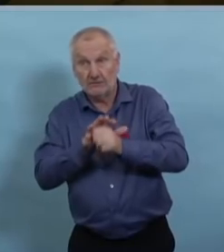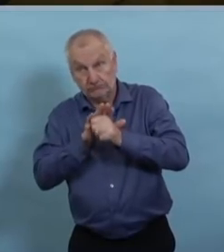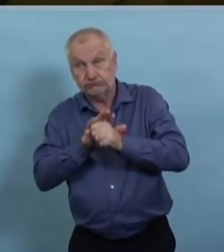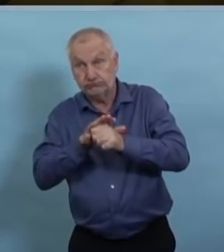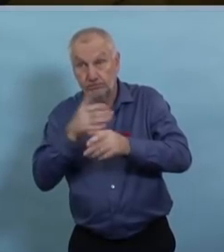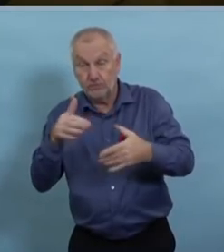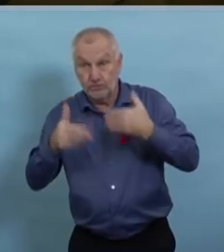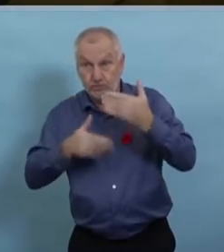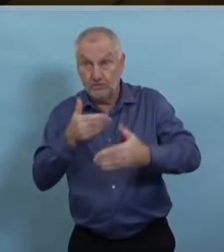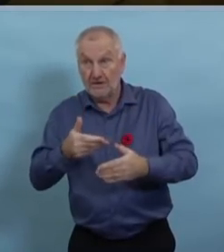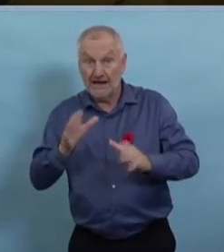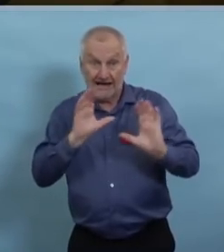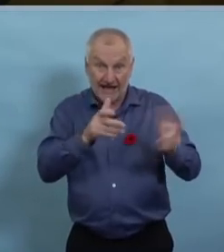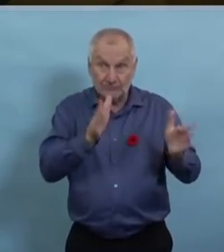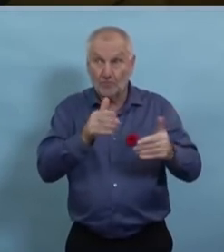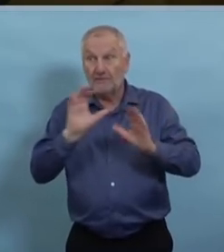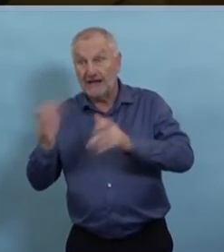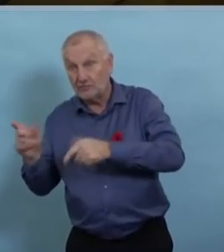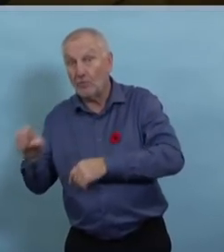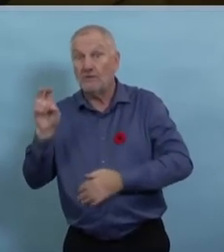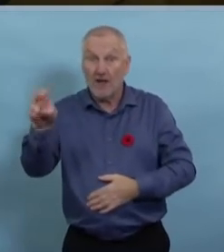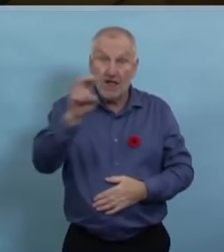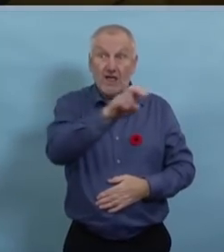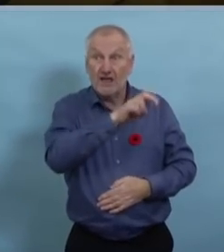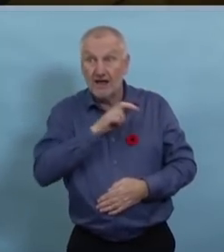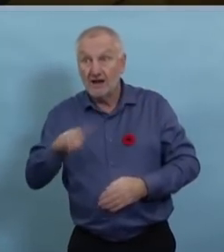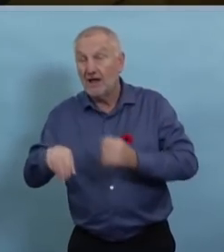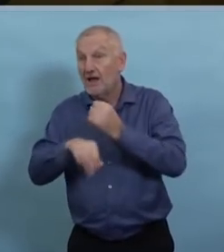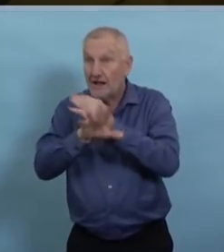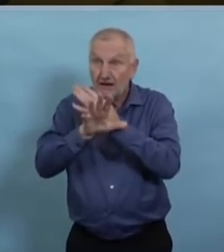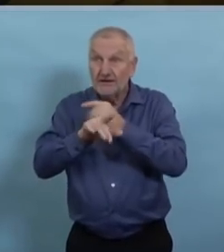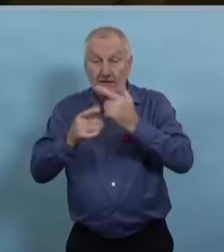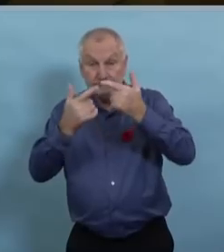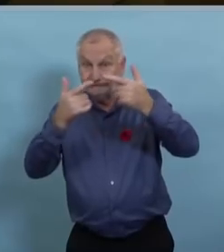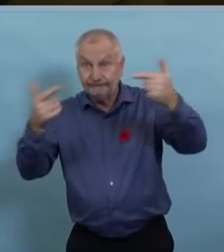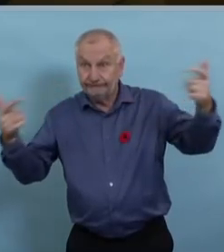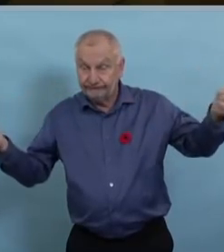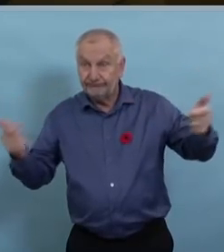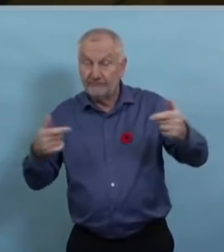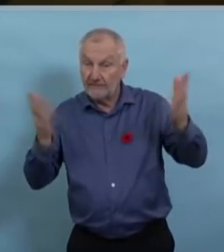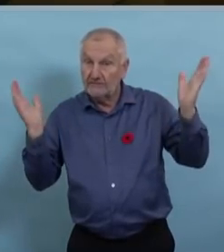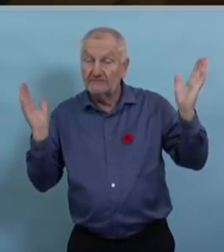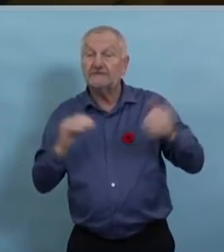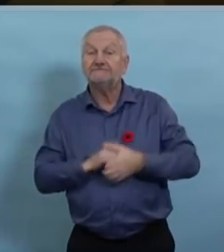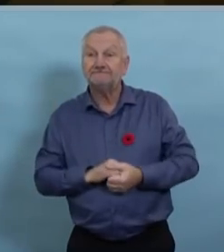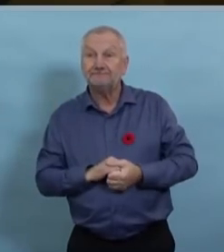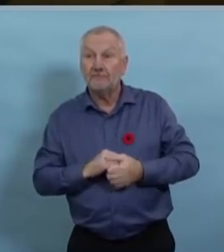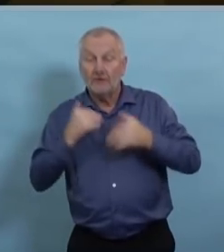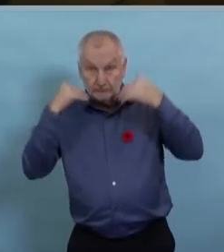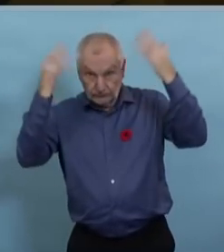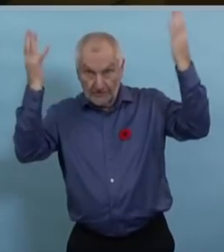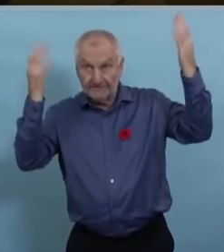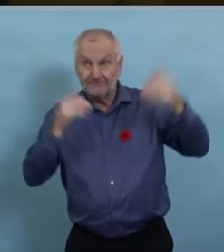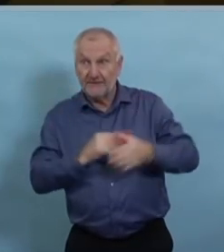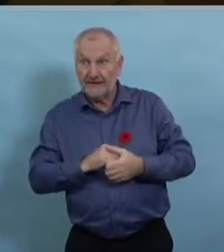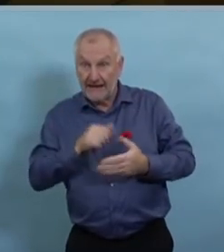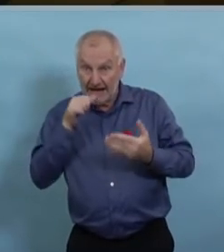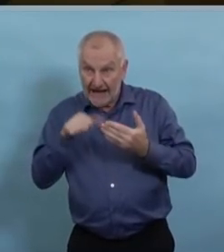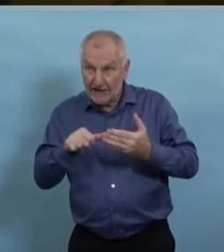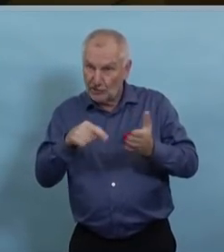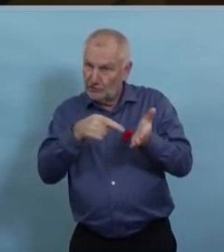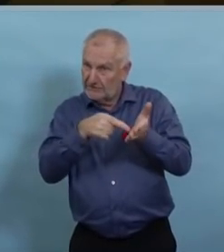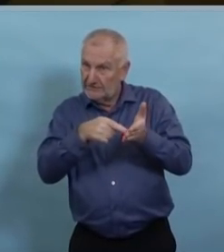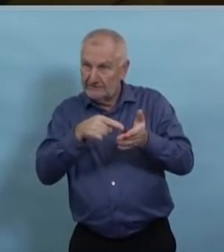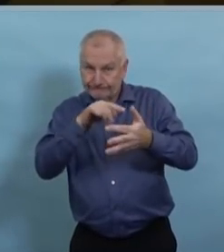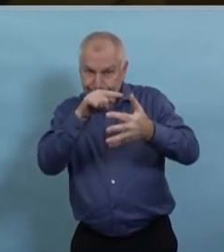at once and worry about kids trying to do remote learning from home. Letter listed a number of other things, but what is